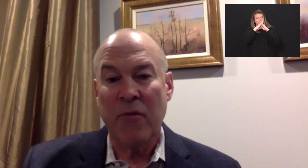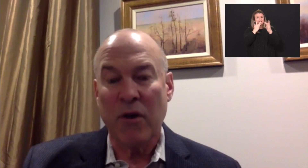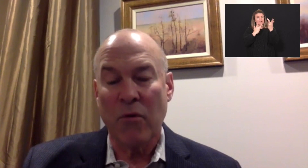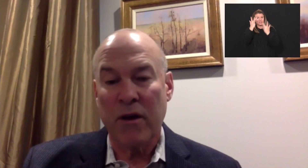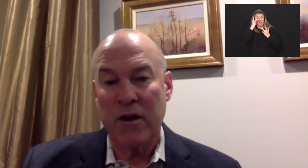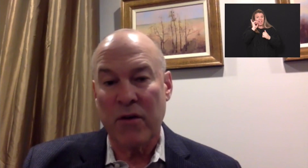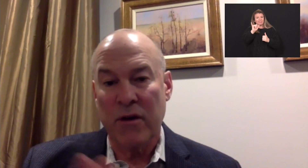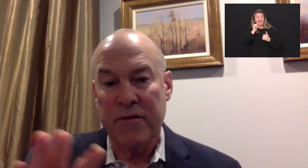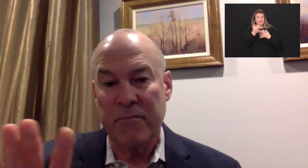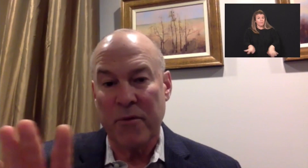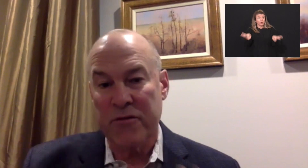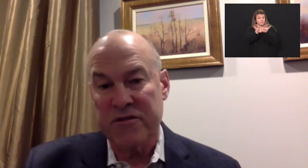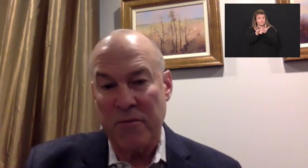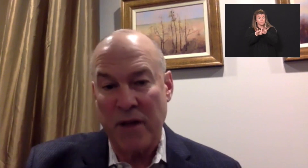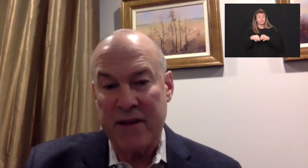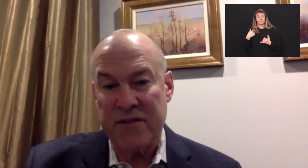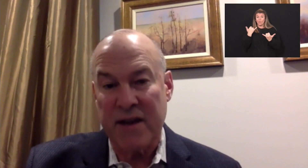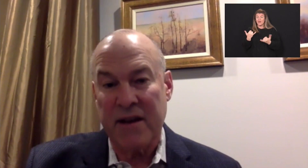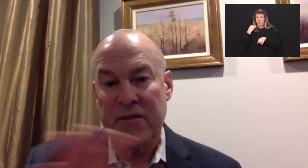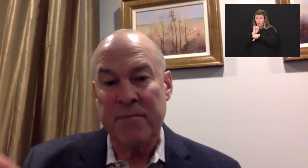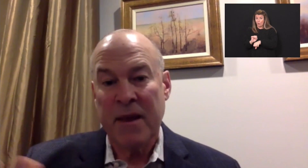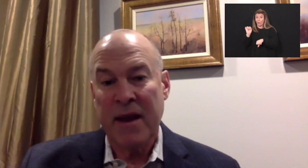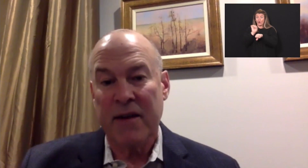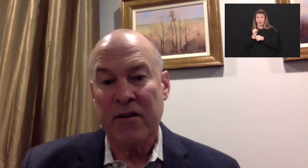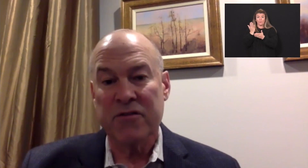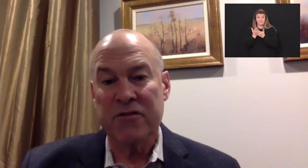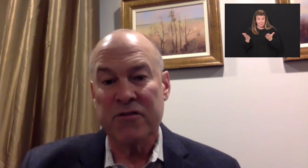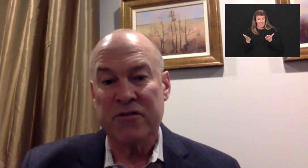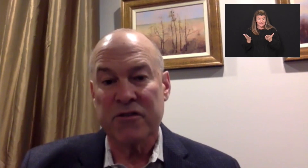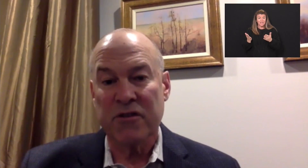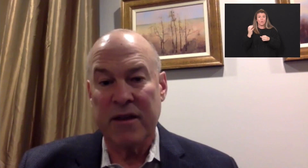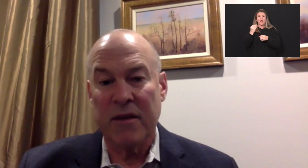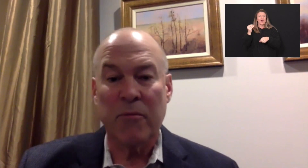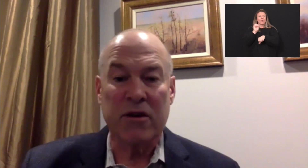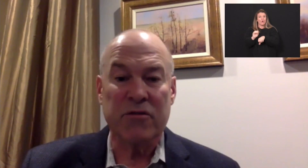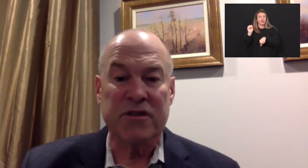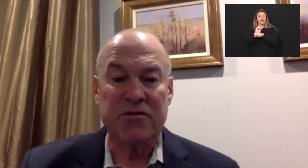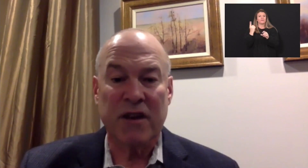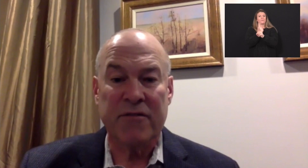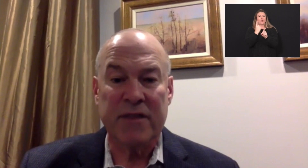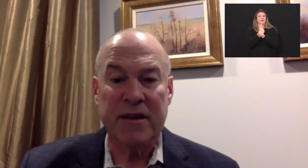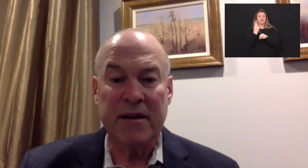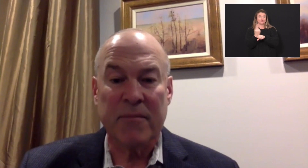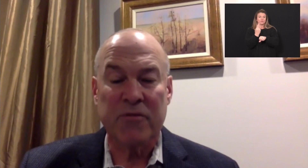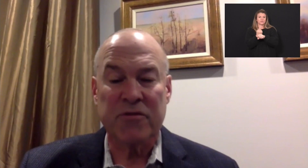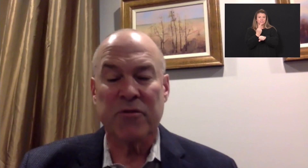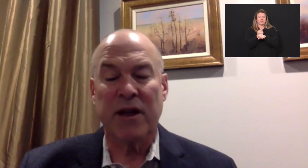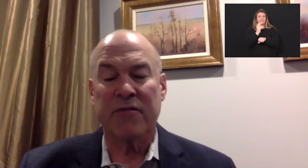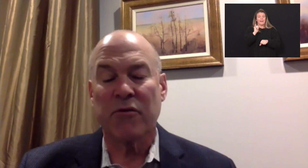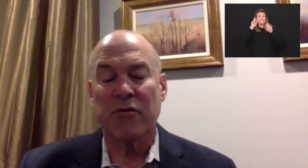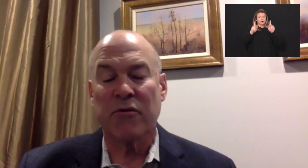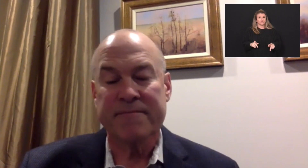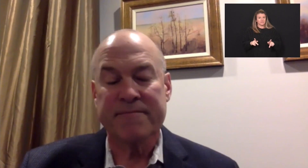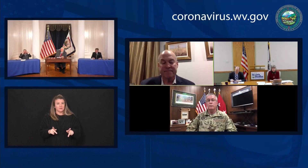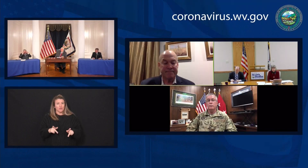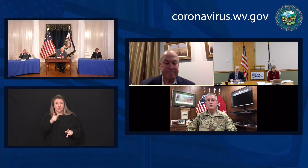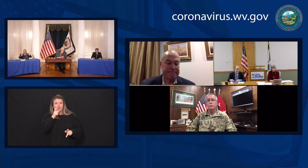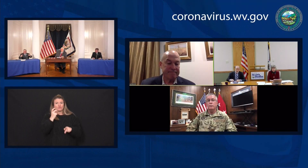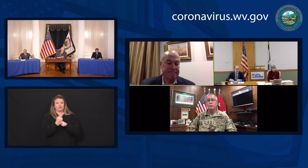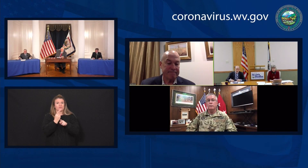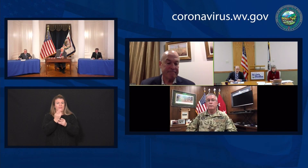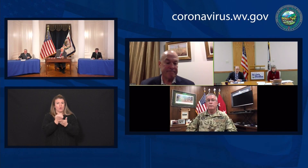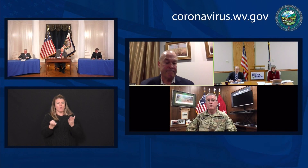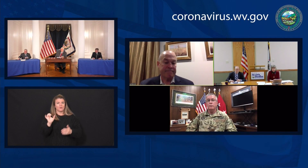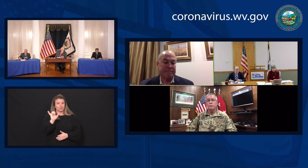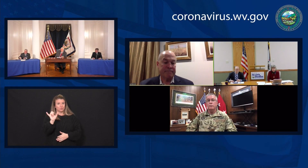and we are working on both the supply side of it and also the appropriate usage of the personal protective equipment.